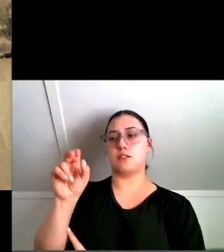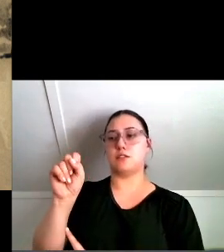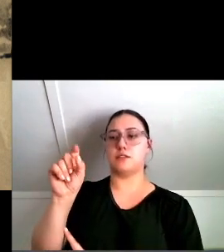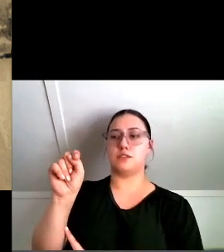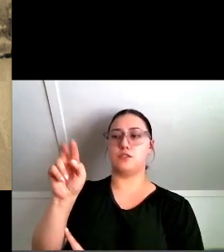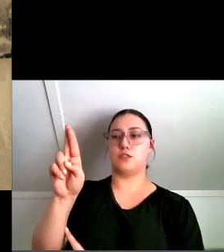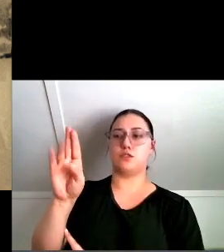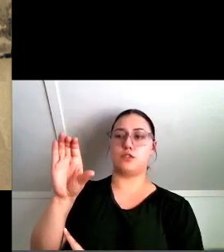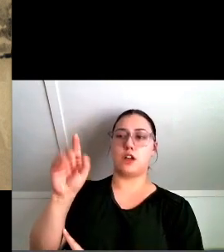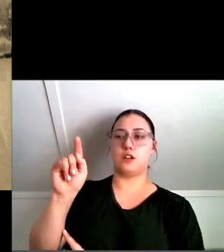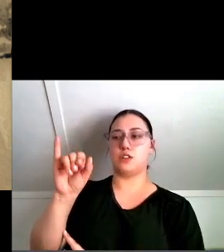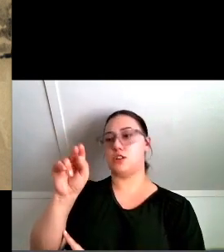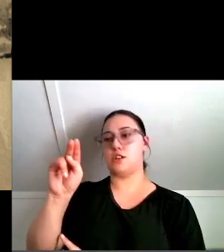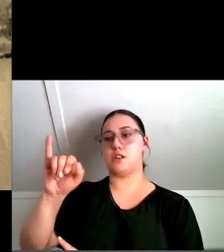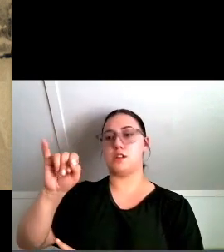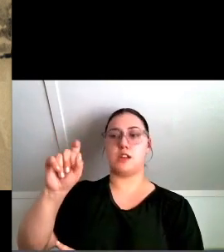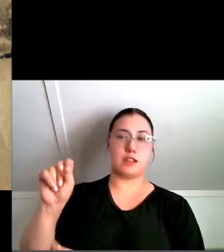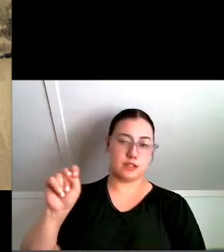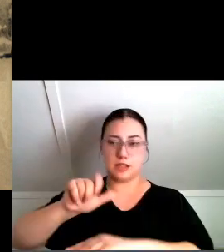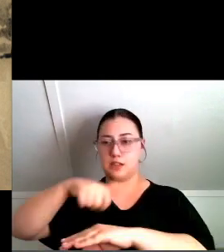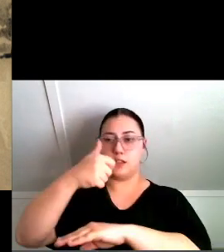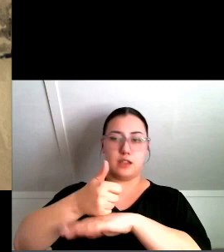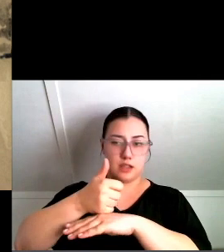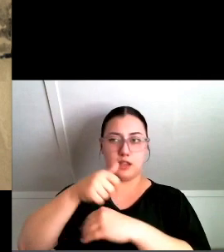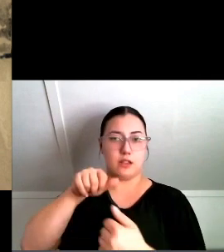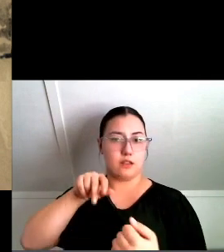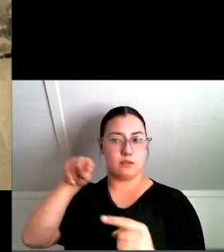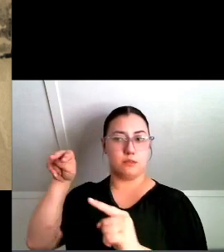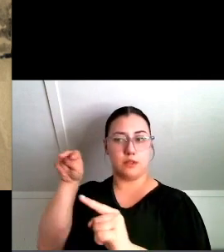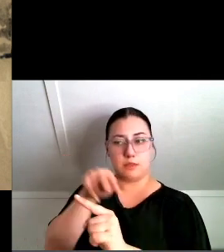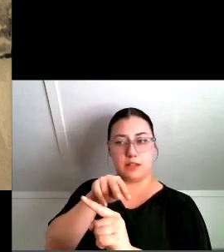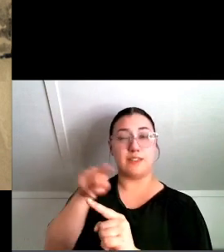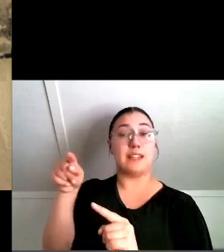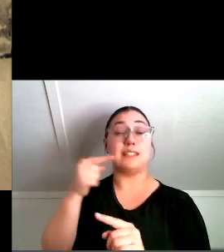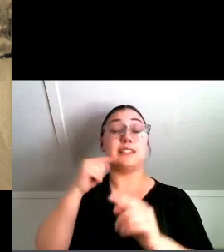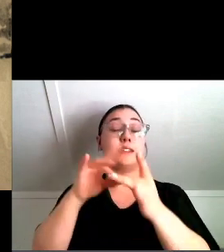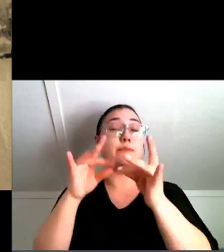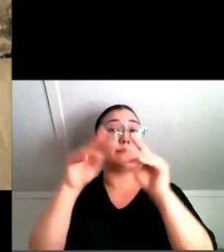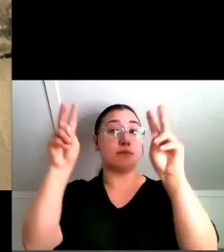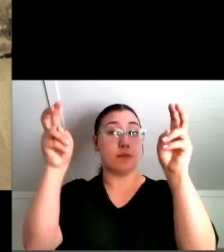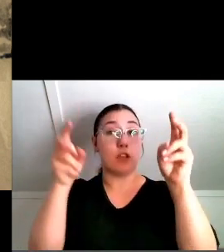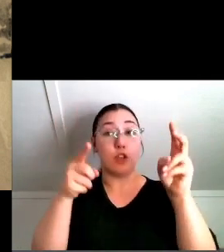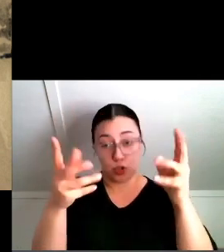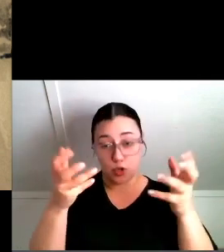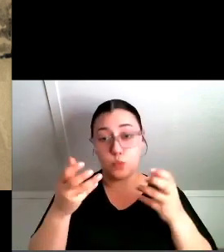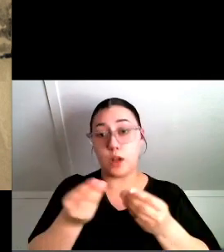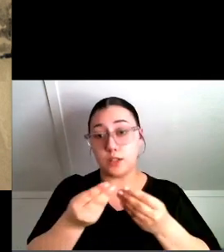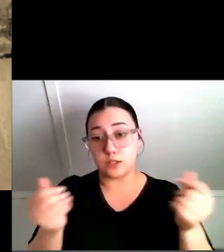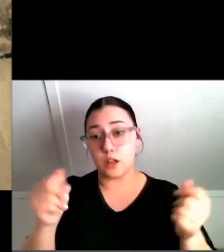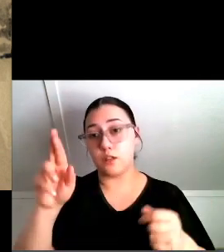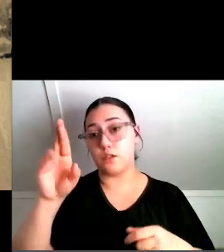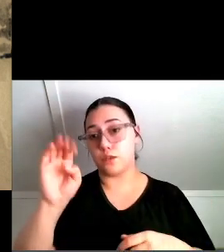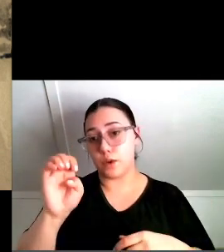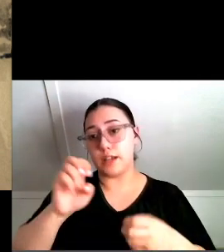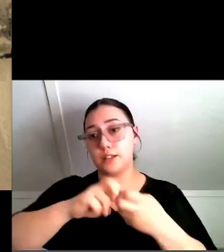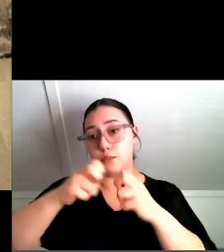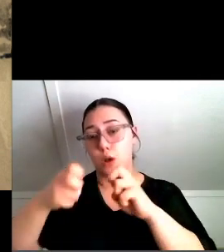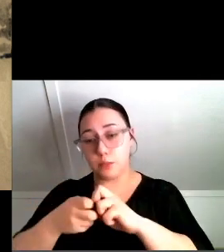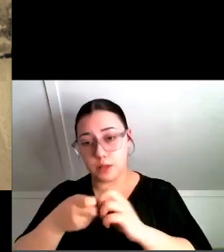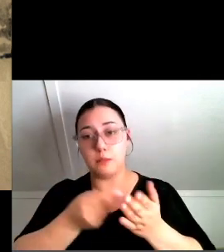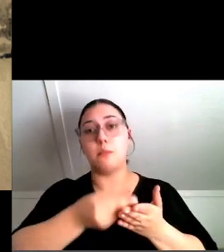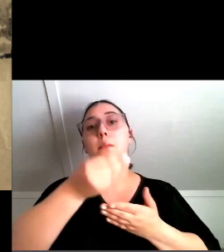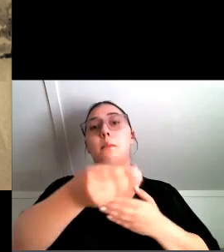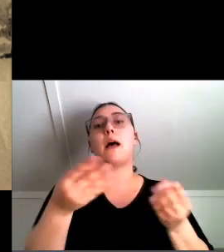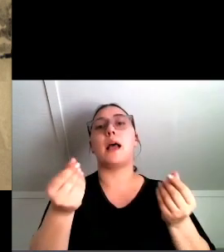where they say, if you want to solve the race problem in the United States, they advocate that you buy property in Eatonville. And while Eatonville is one